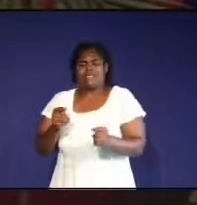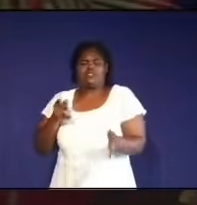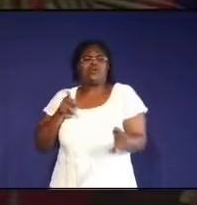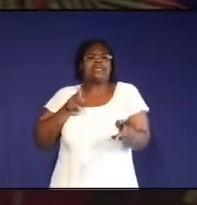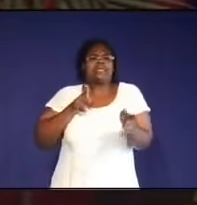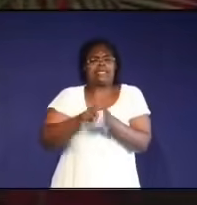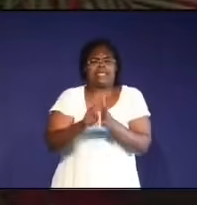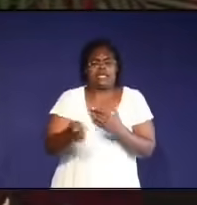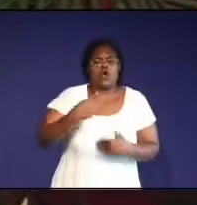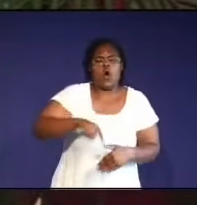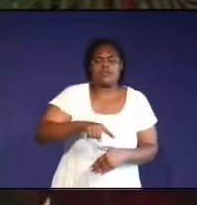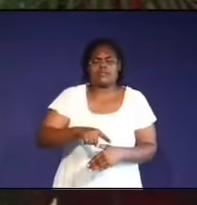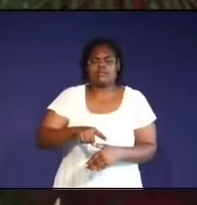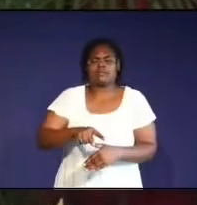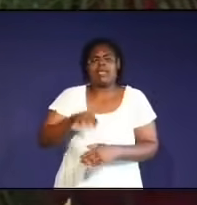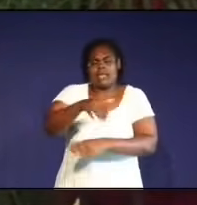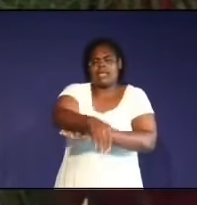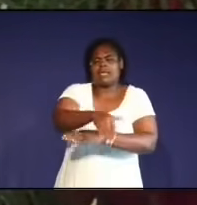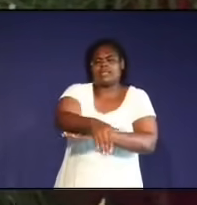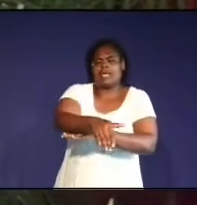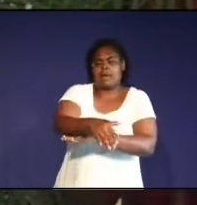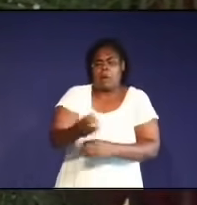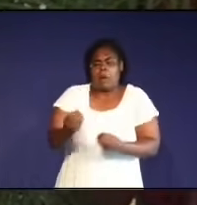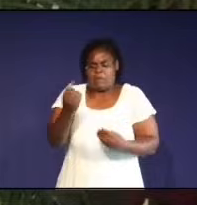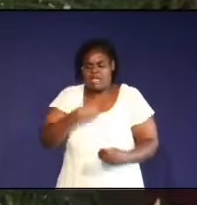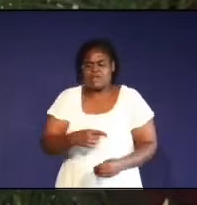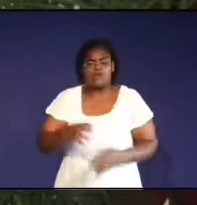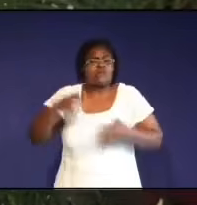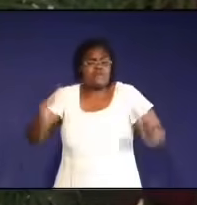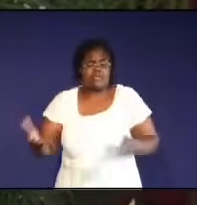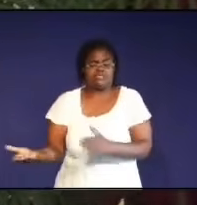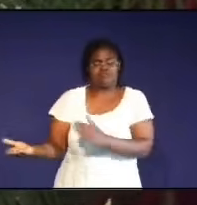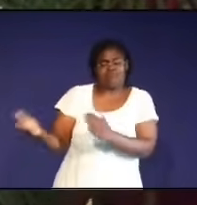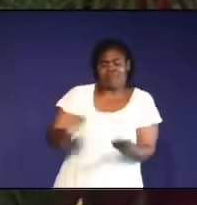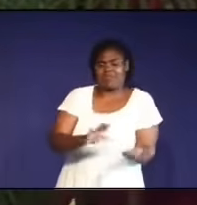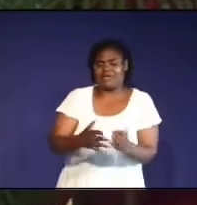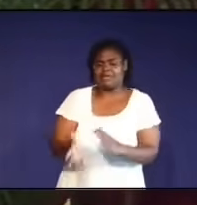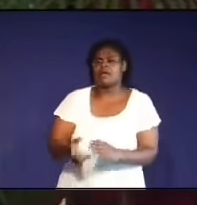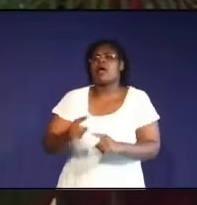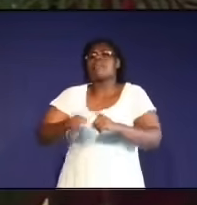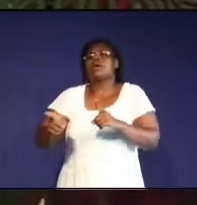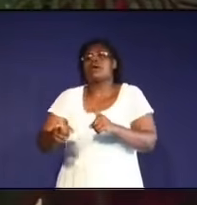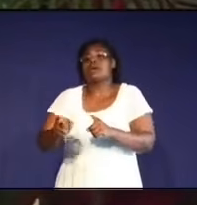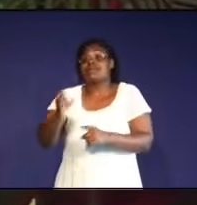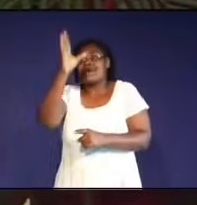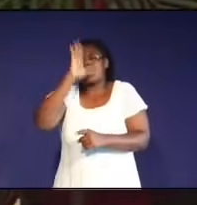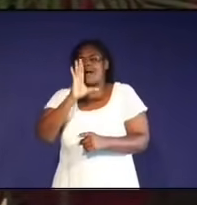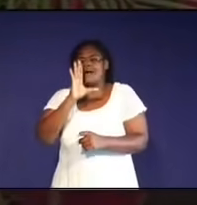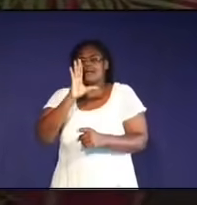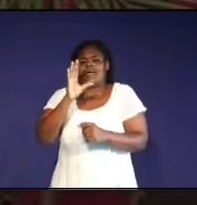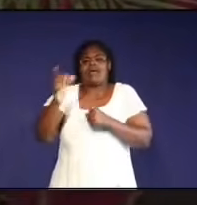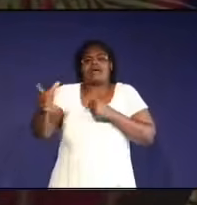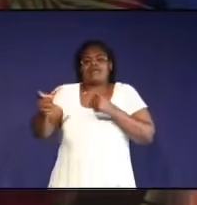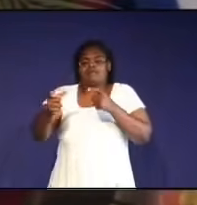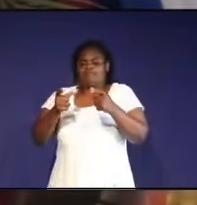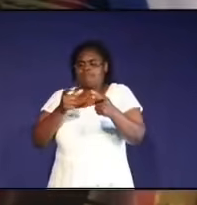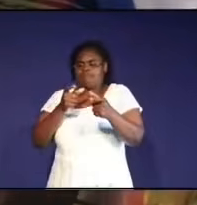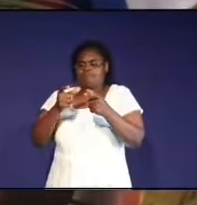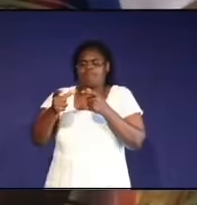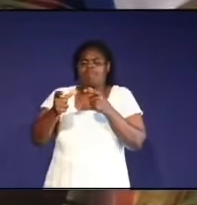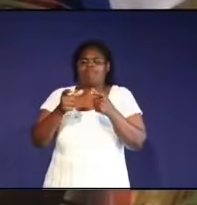I would have been dead a long time ago. But God has a purpose. Some of